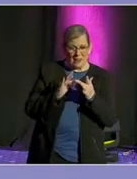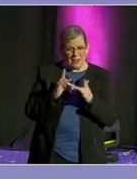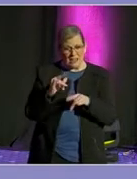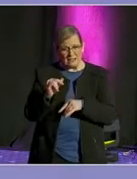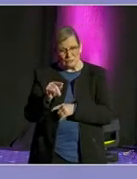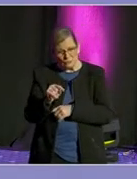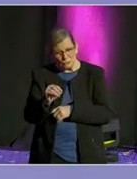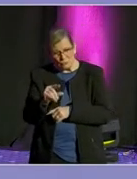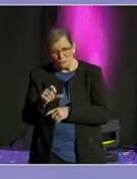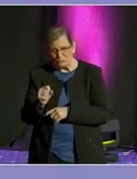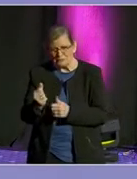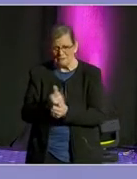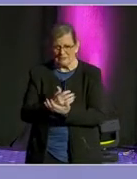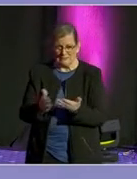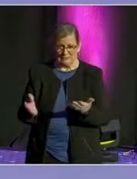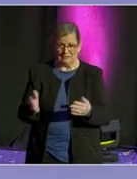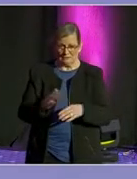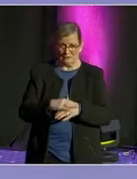morning.